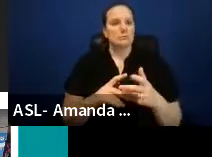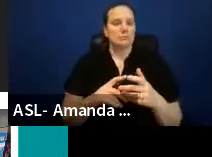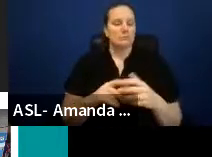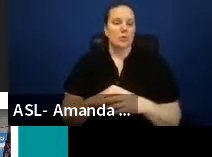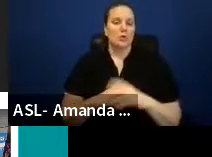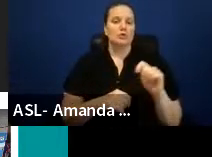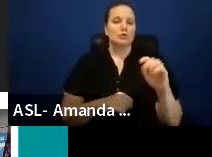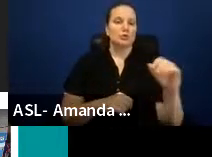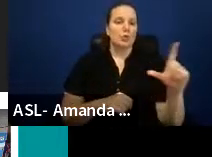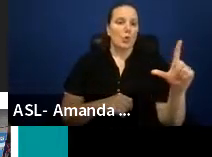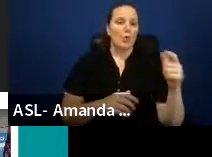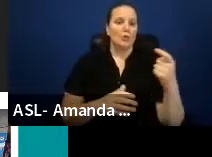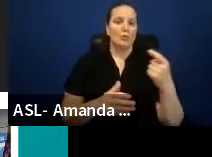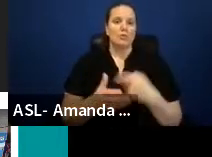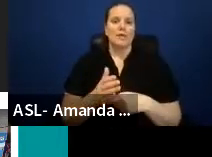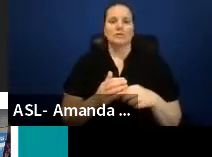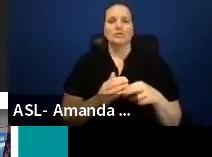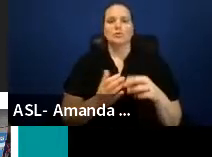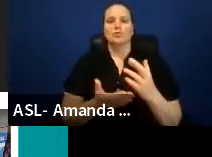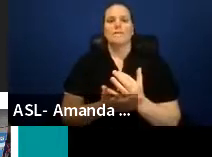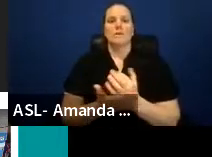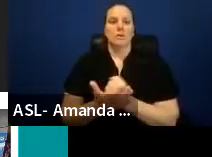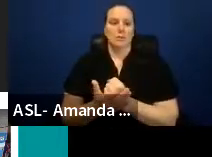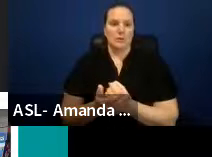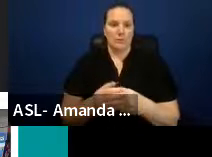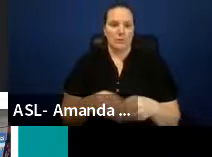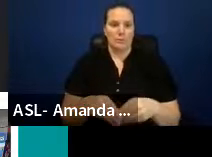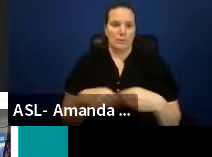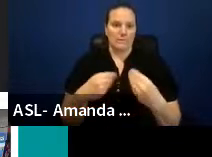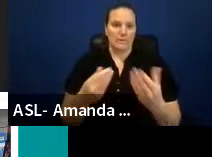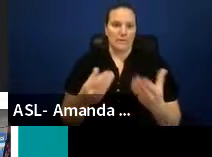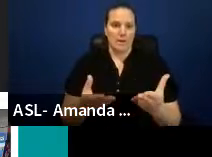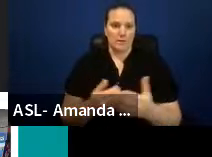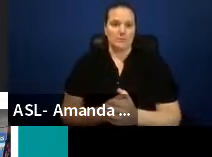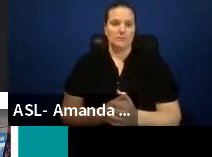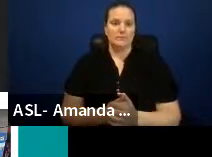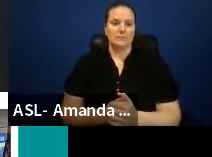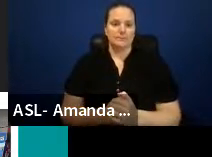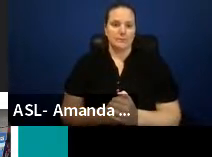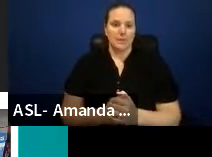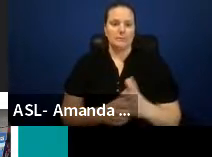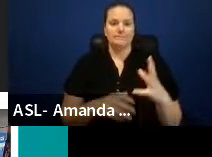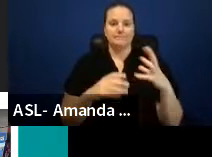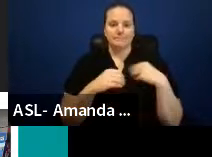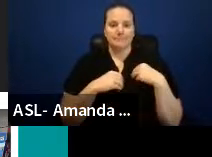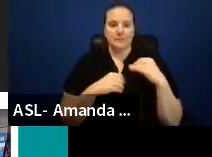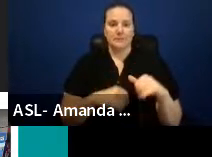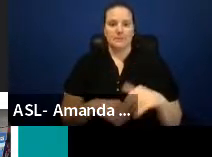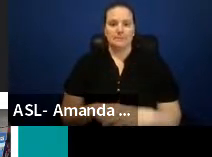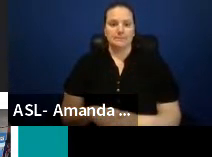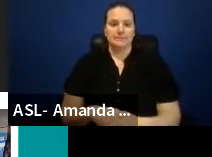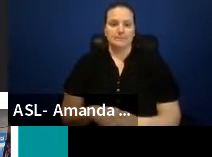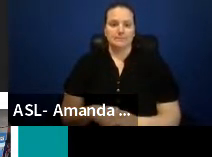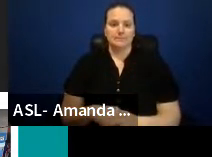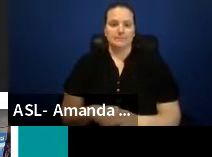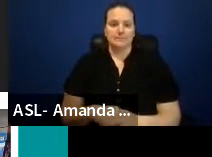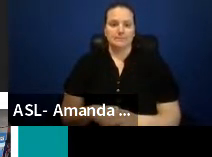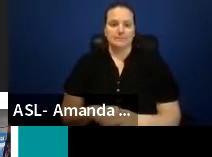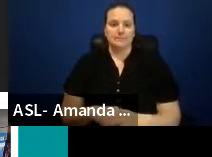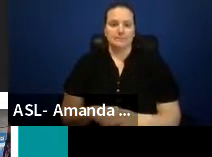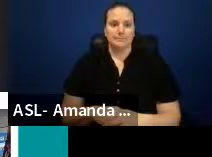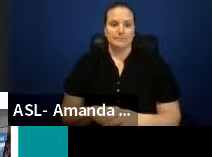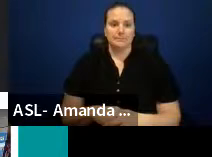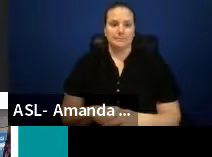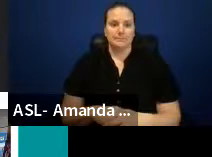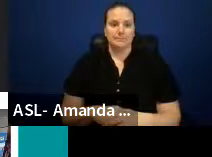toll rates and also the revenues they might provide, and so they're gonna sort of endorse that activity. Are they meeting, or is